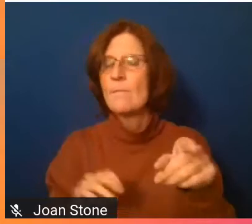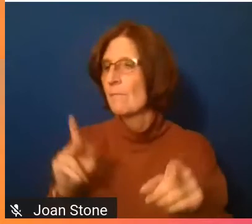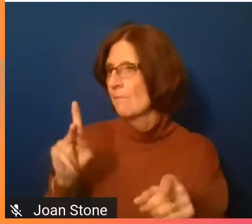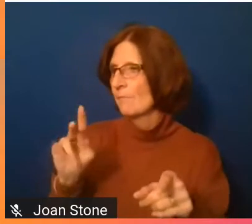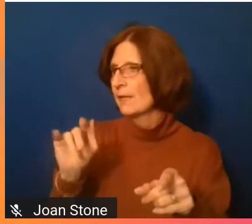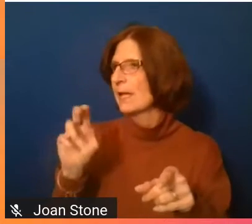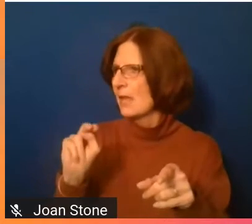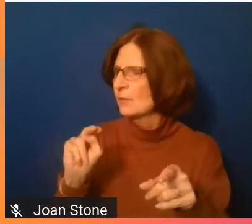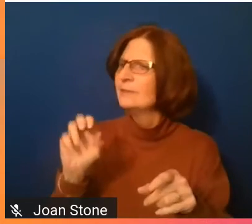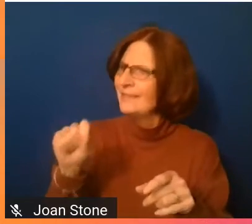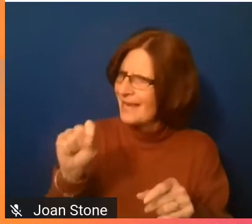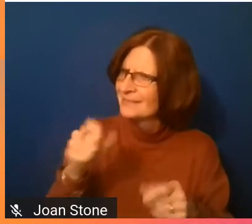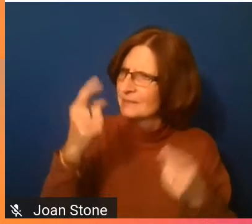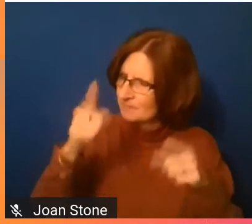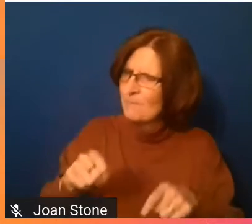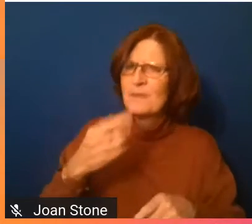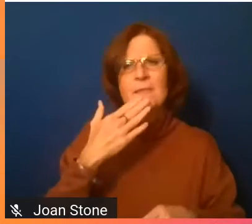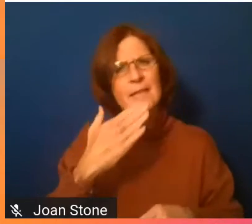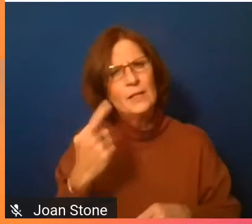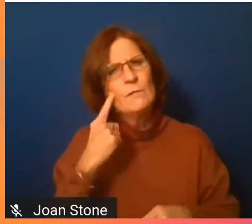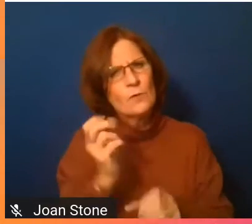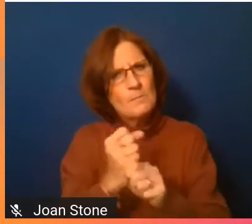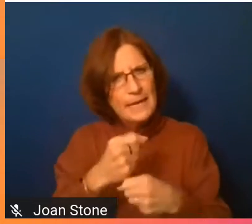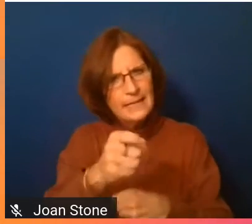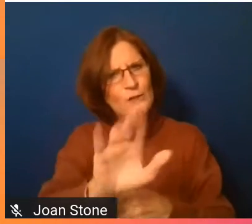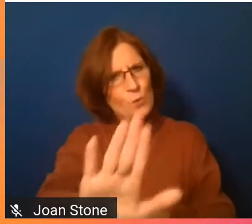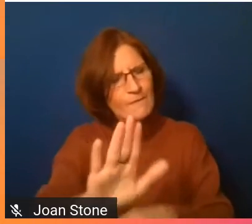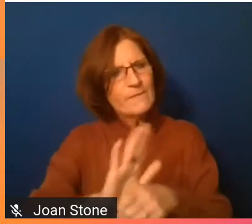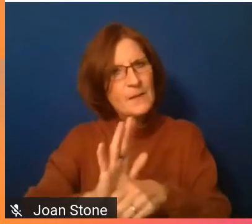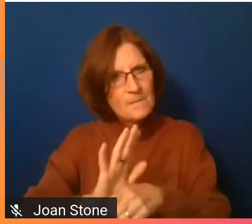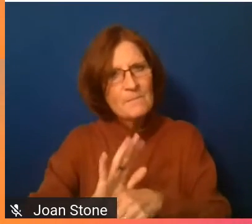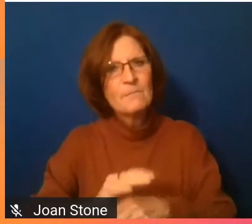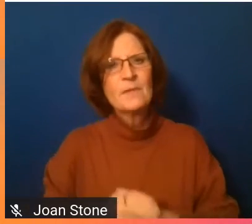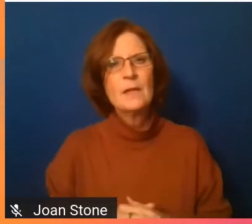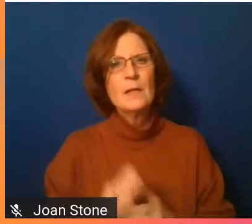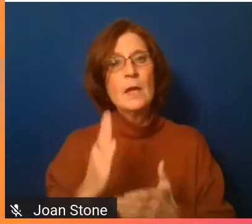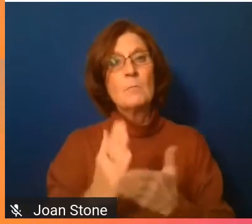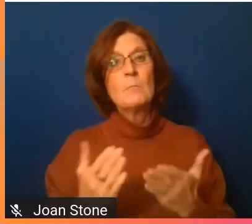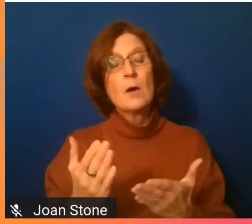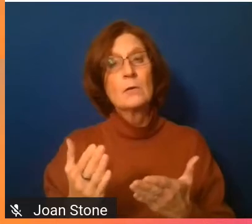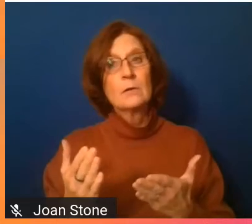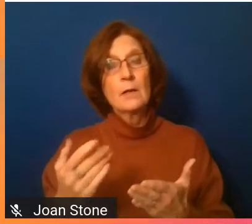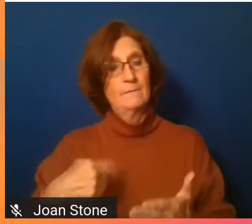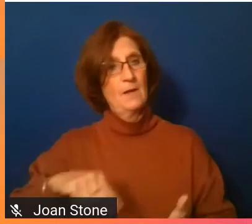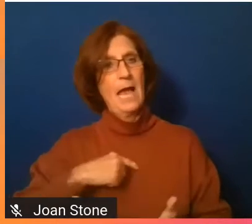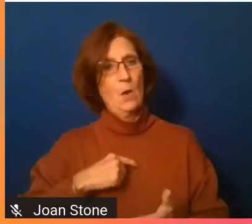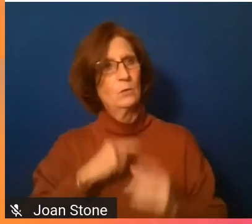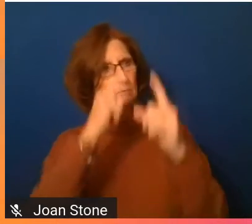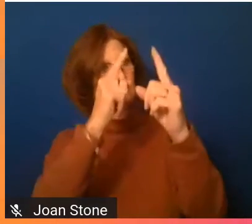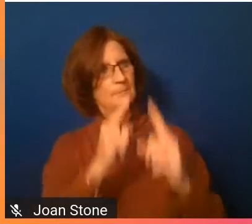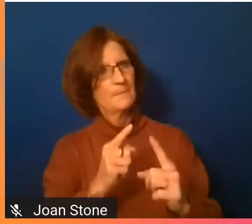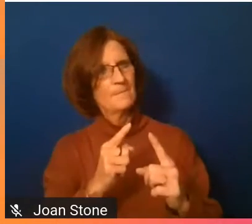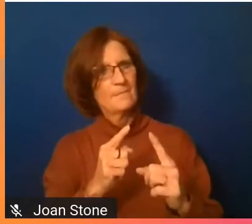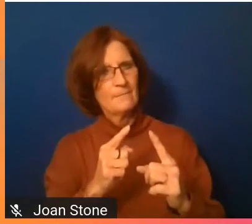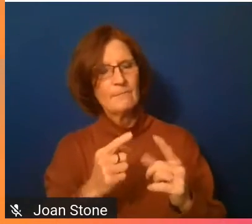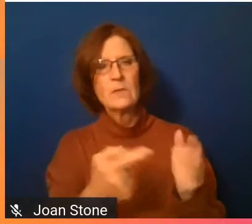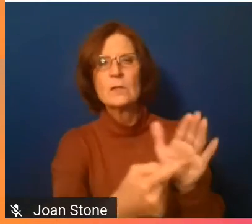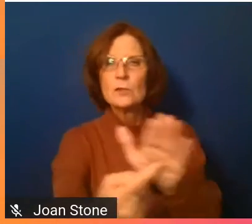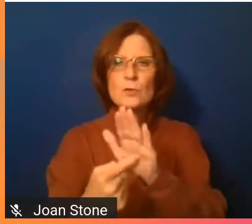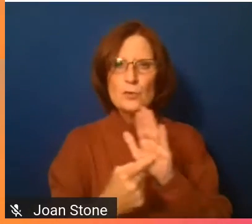absolutely. Thank you so much for making that film. And, you know, part of what we do here at Film Pittsburgh is we're